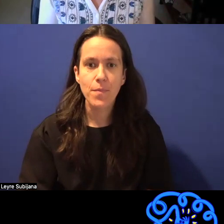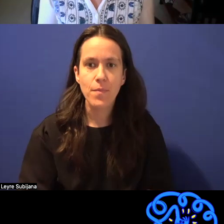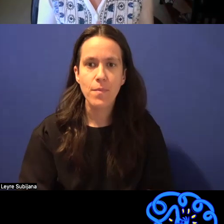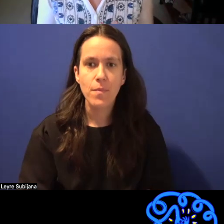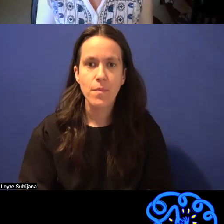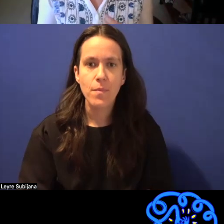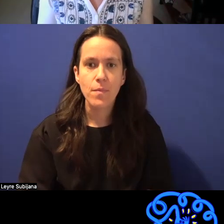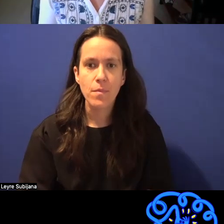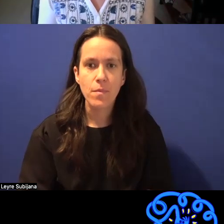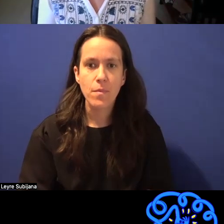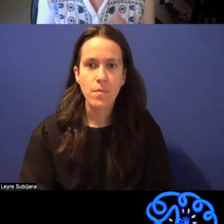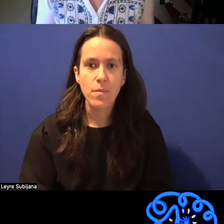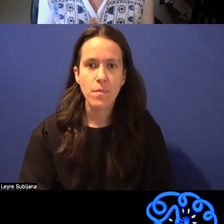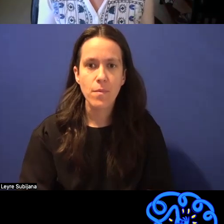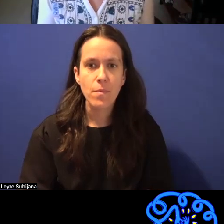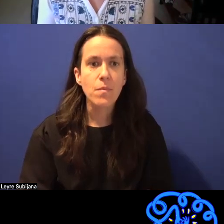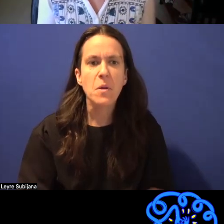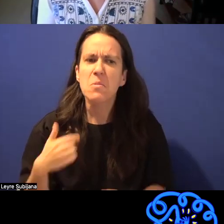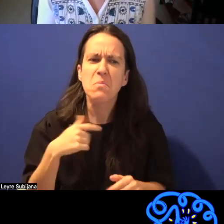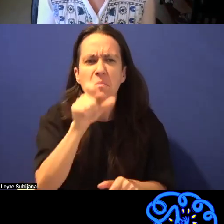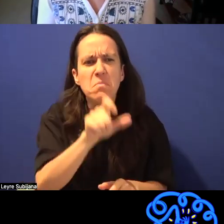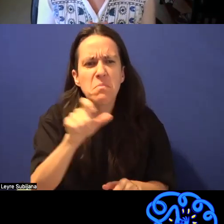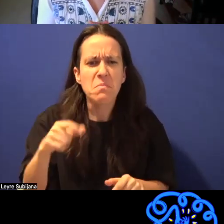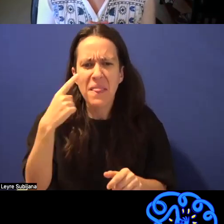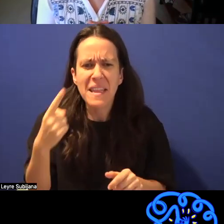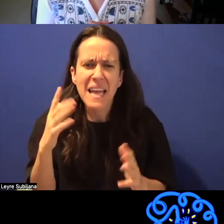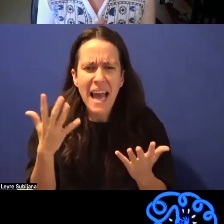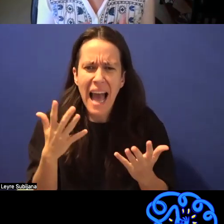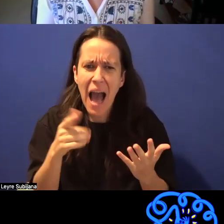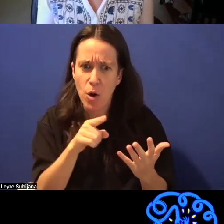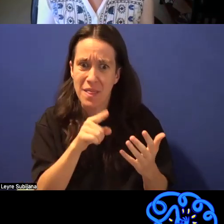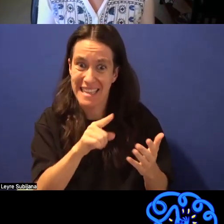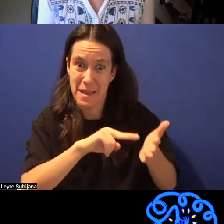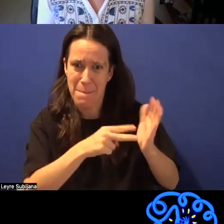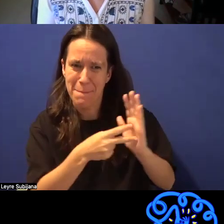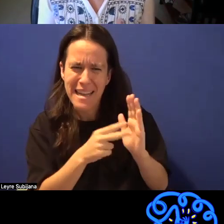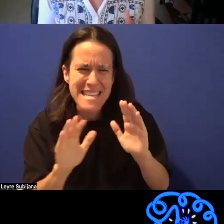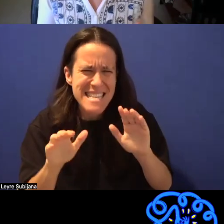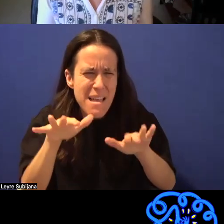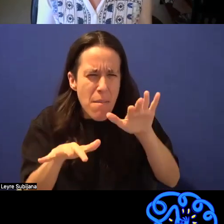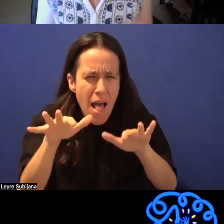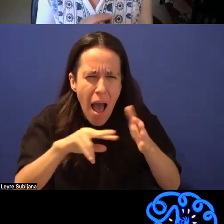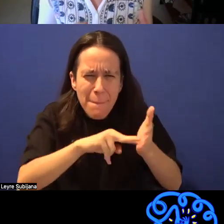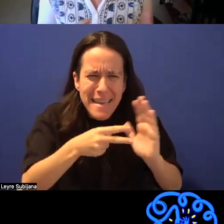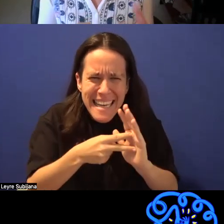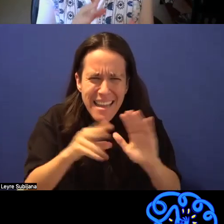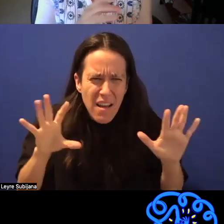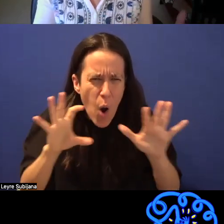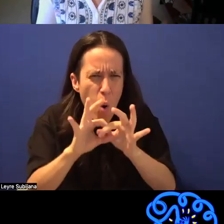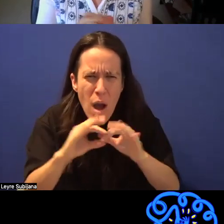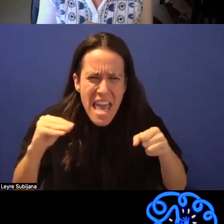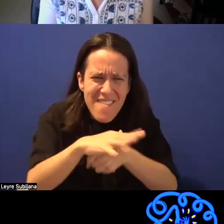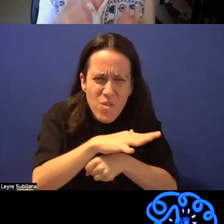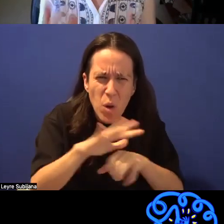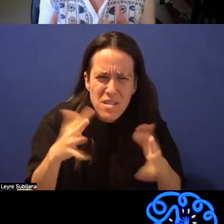limit the ability to discriminate the forms of words with similar meanings. So there's a drive to have, for concepts with